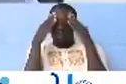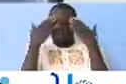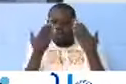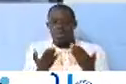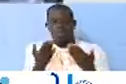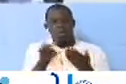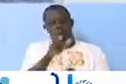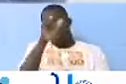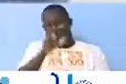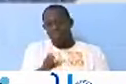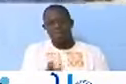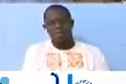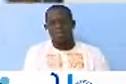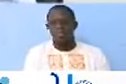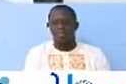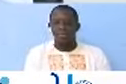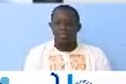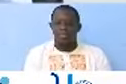them.